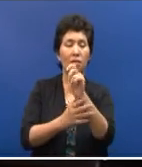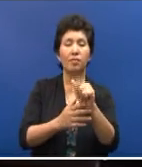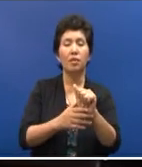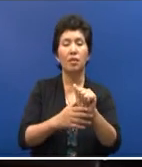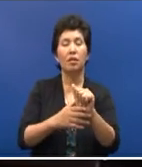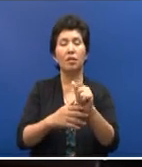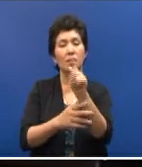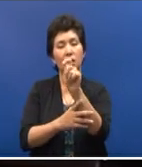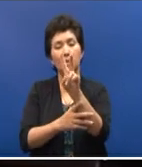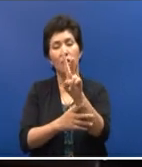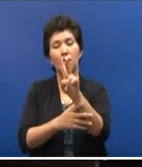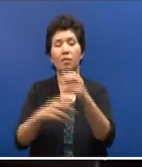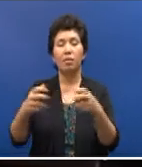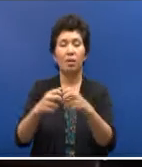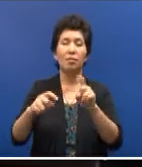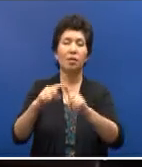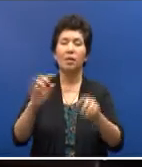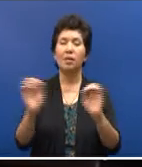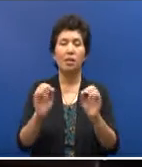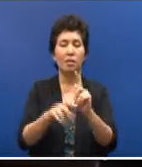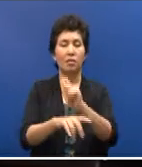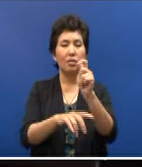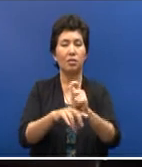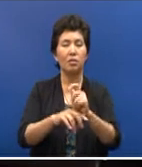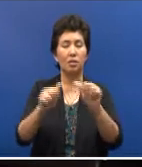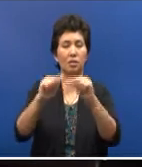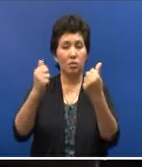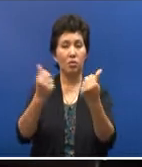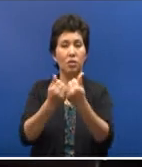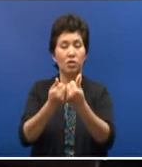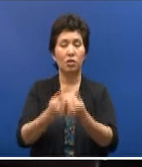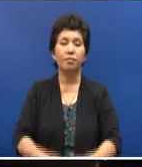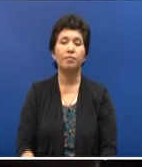television. Okay, that have no traditional association emerge.